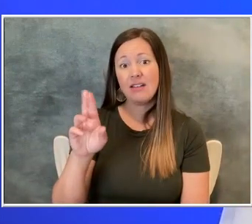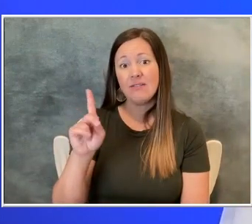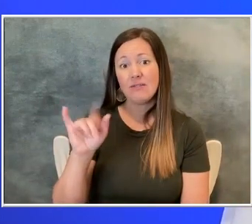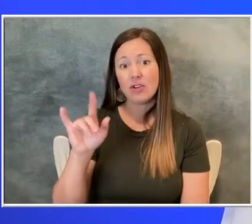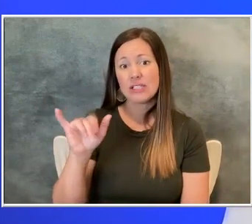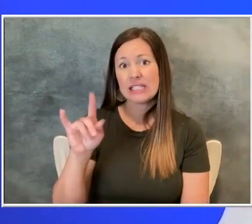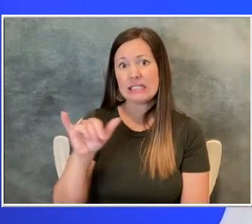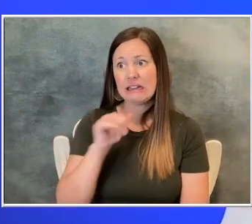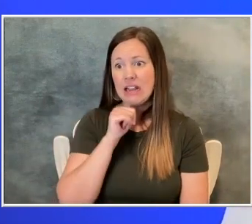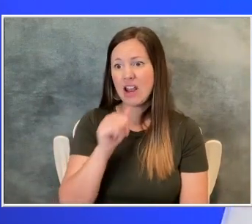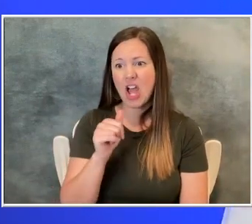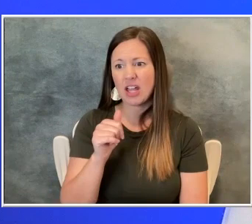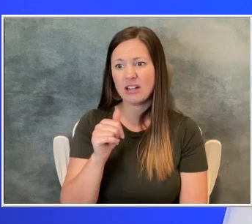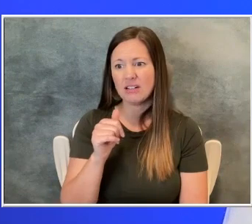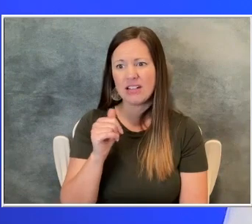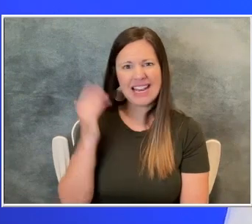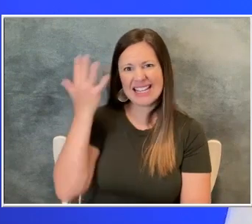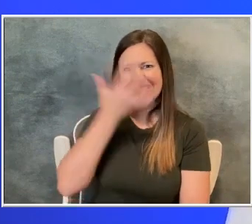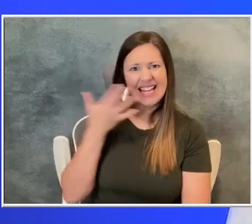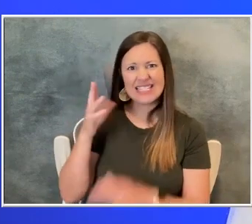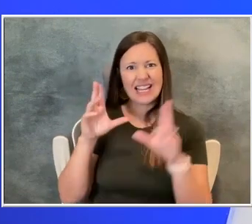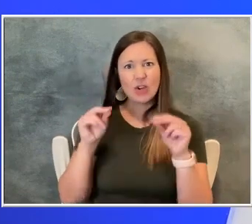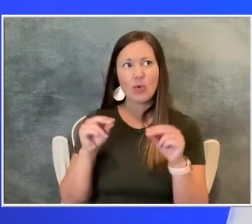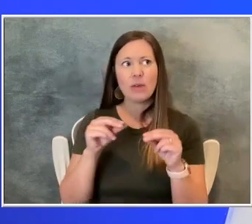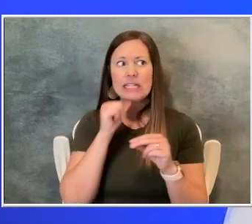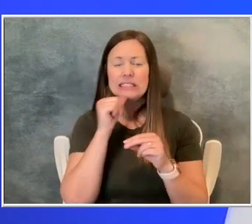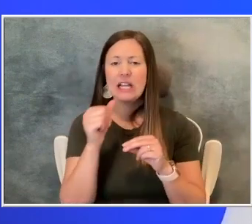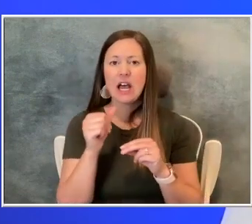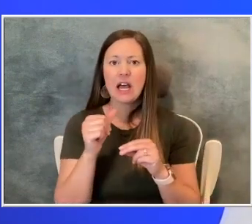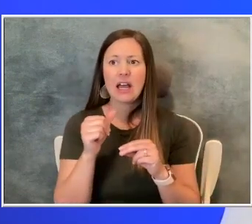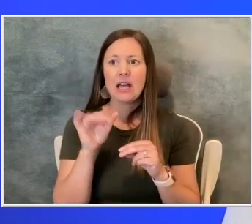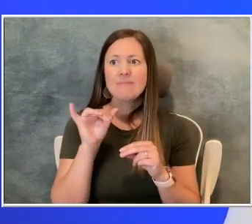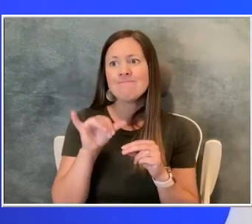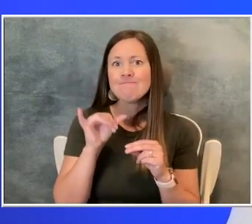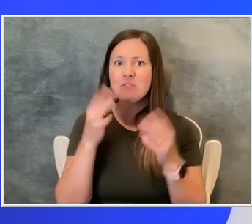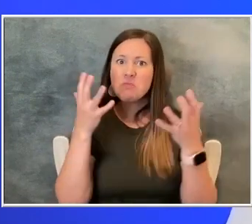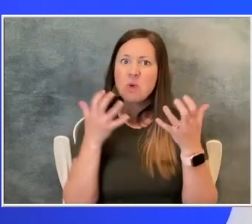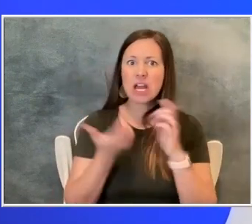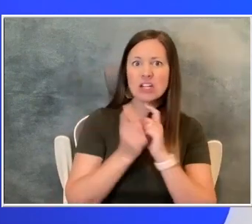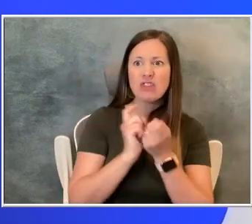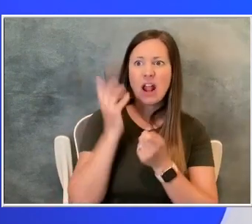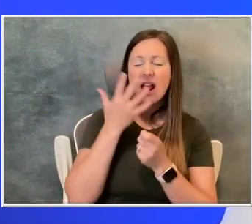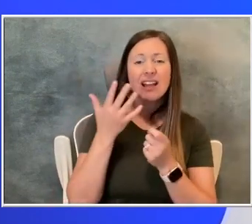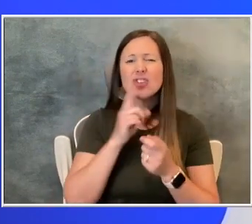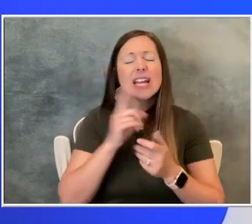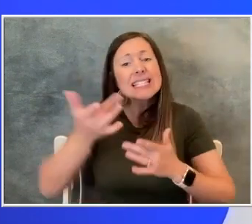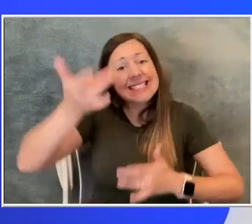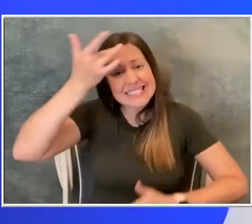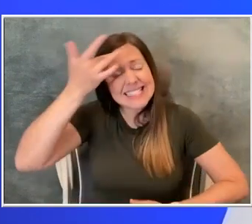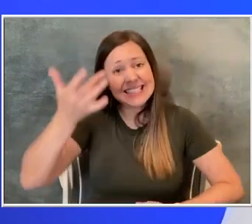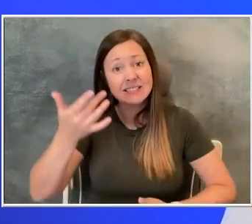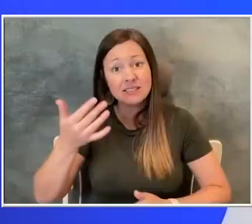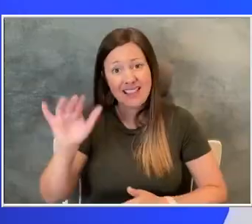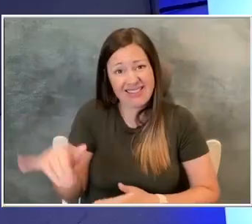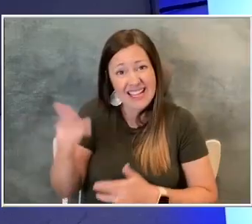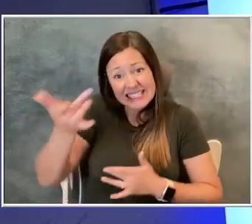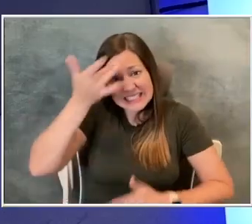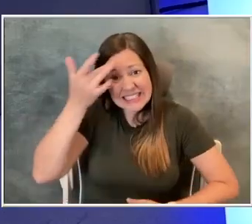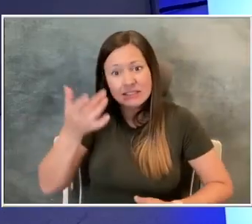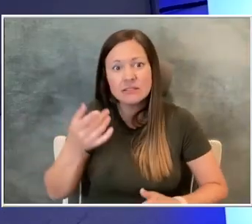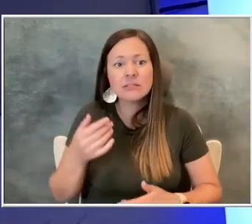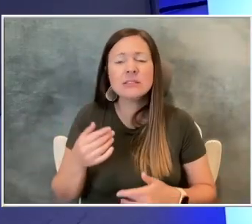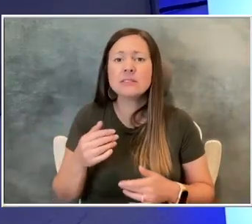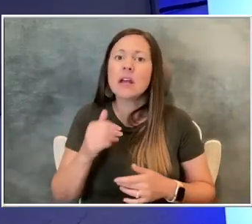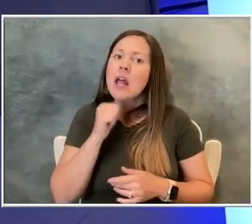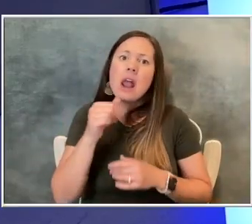just a will. It's a disease. It's a disease process. It was not something. It's not a want. Not a want.